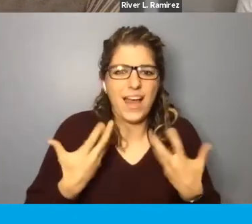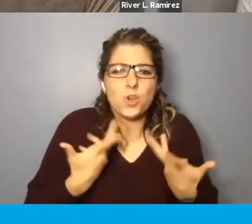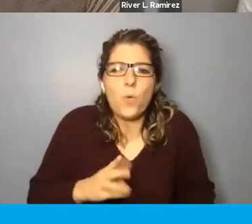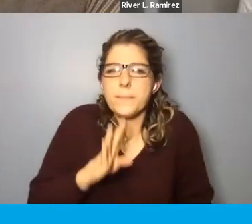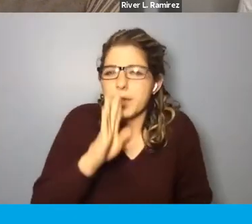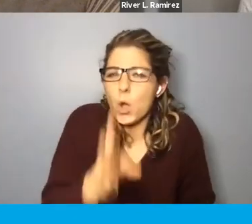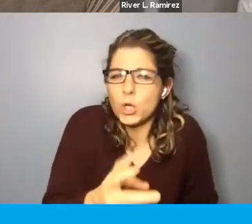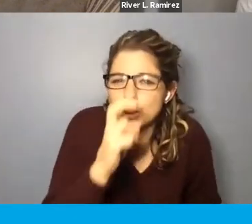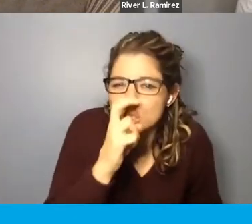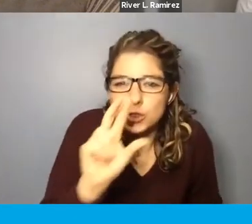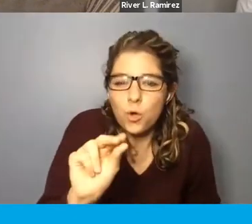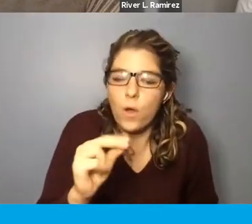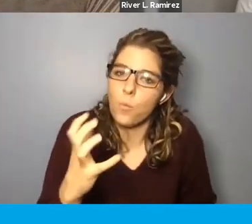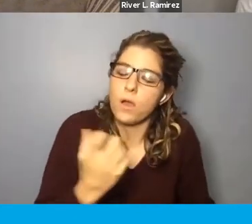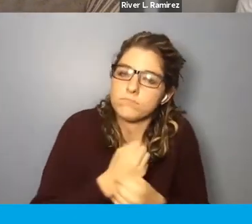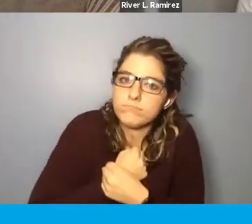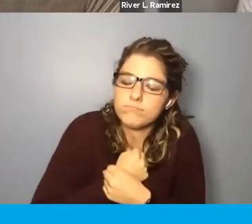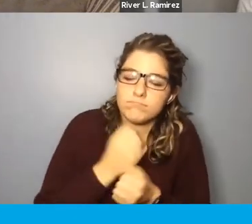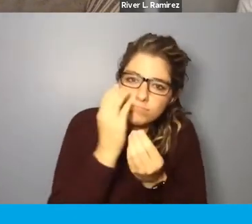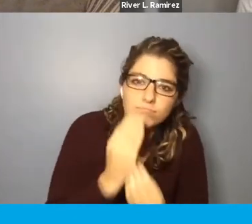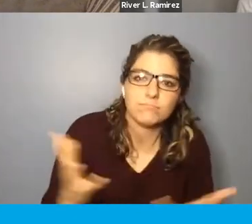want to do it with love, lovingly,